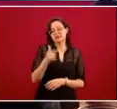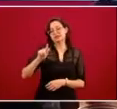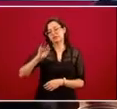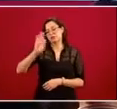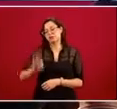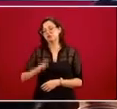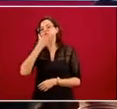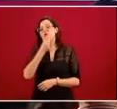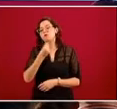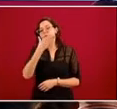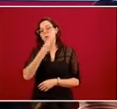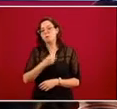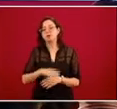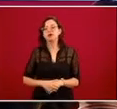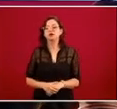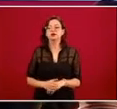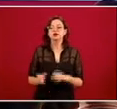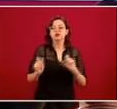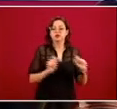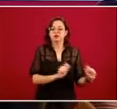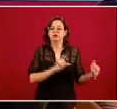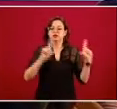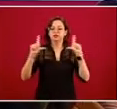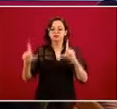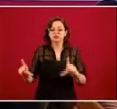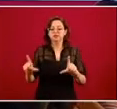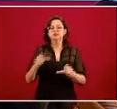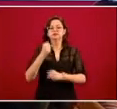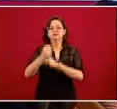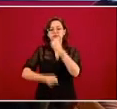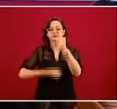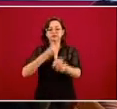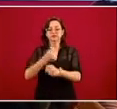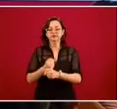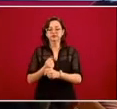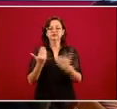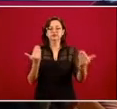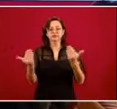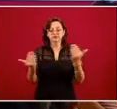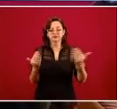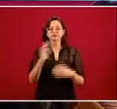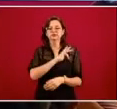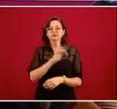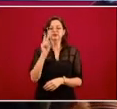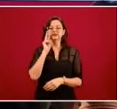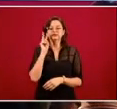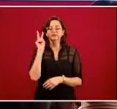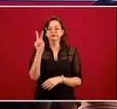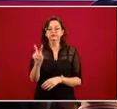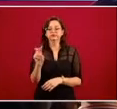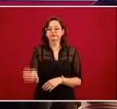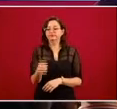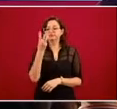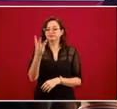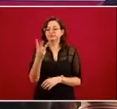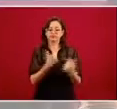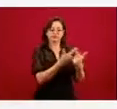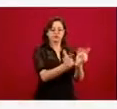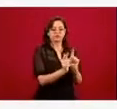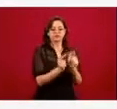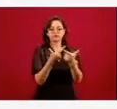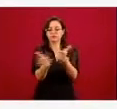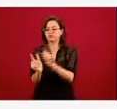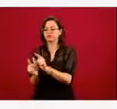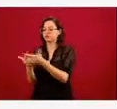represent over 70% of the fatalities overall. Here we have another representation of the fatalities